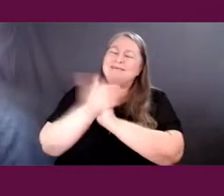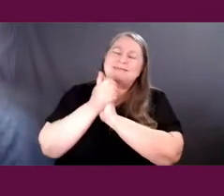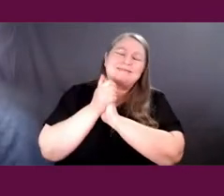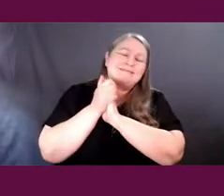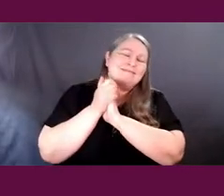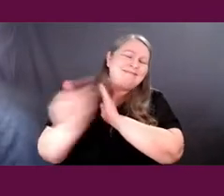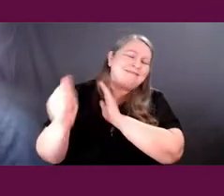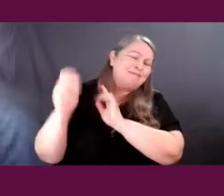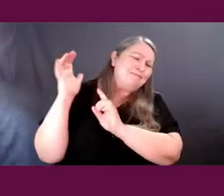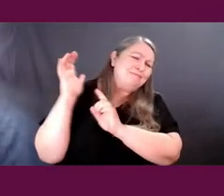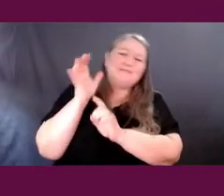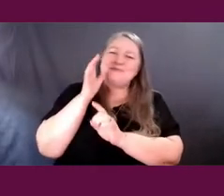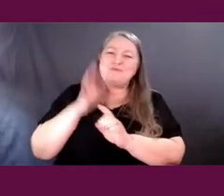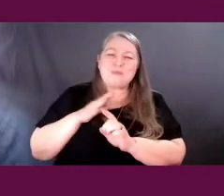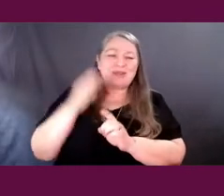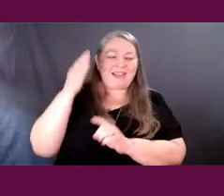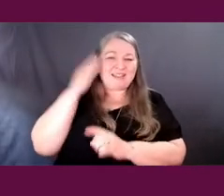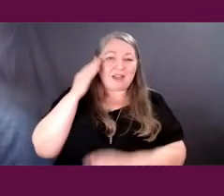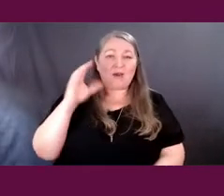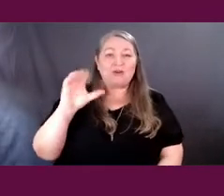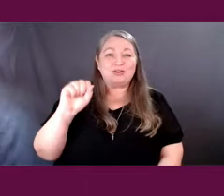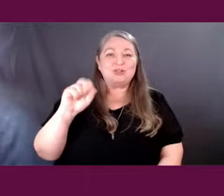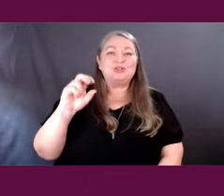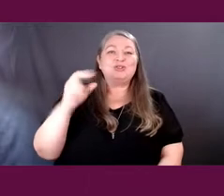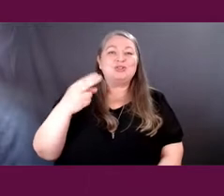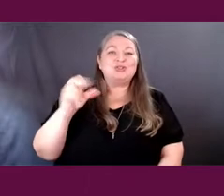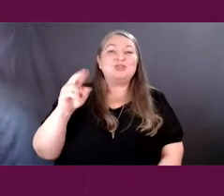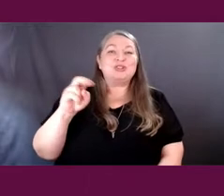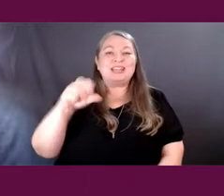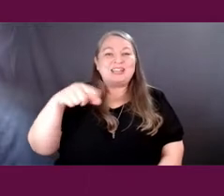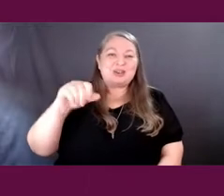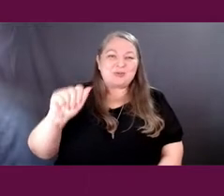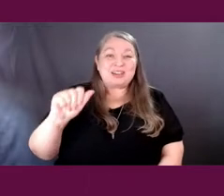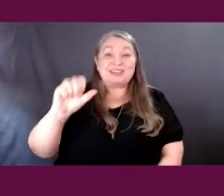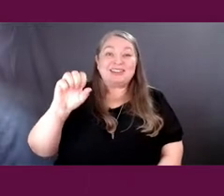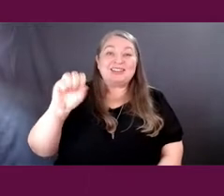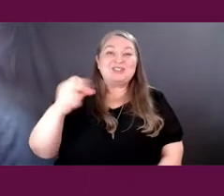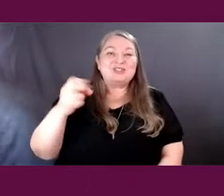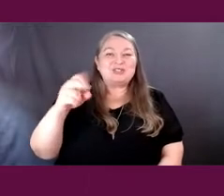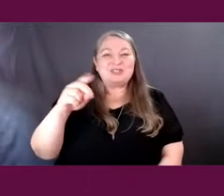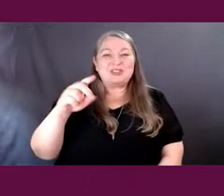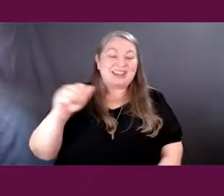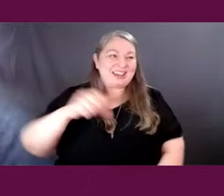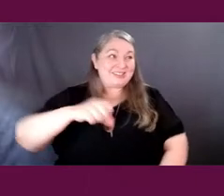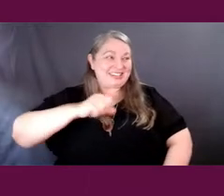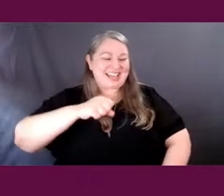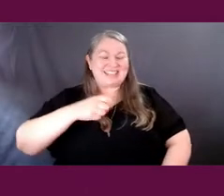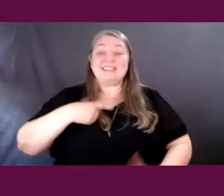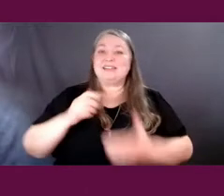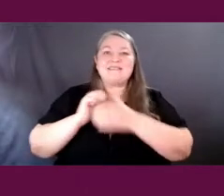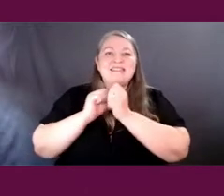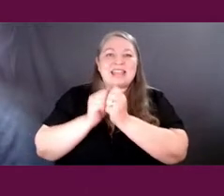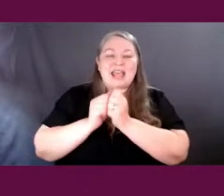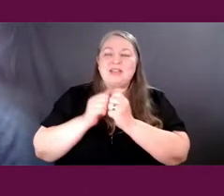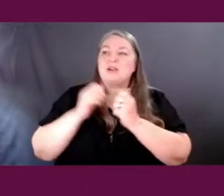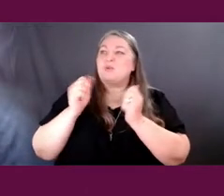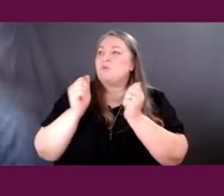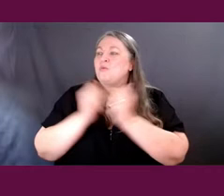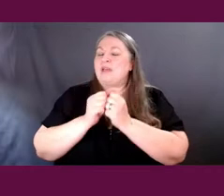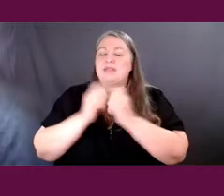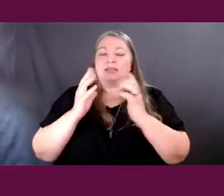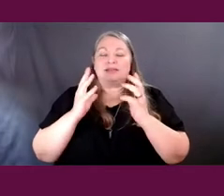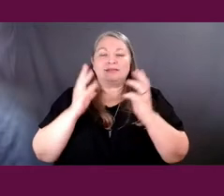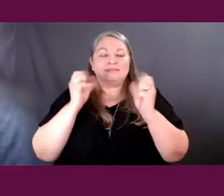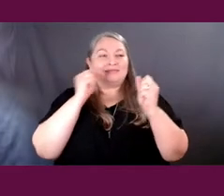know, Shaniqua Shonda. Together with an incredible ensemble of talent, we are a part of